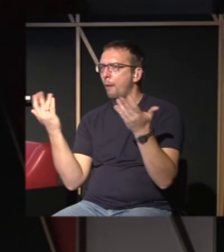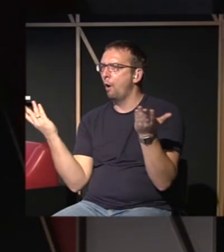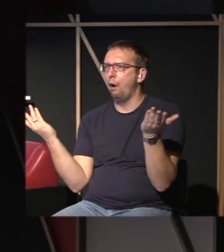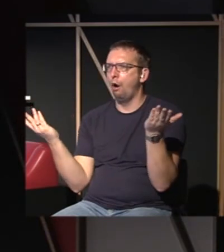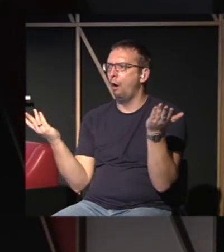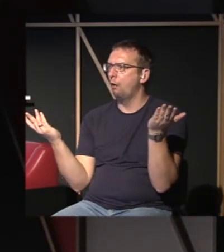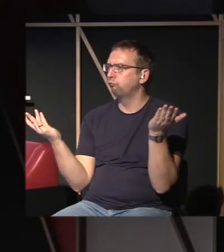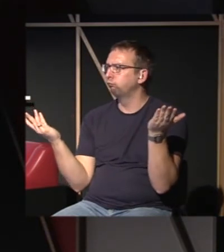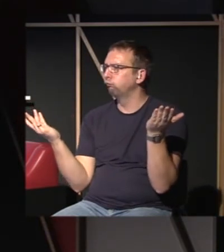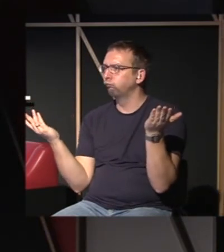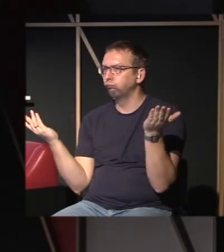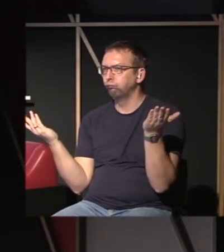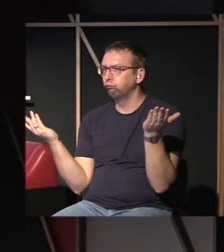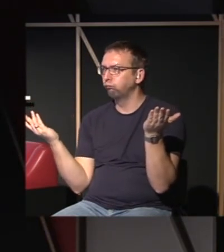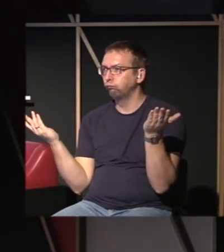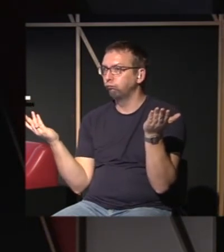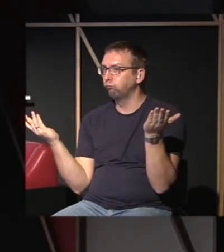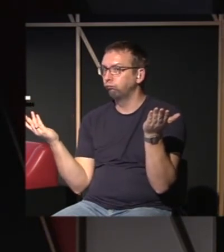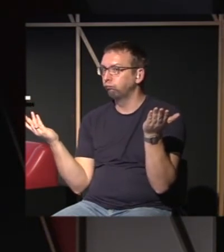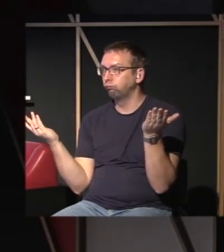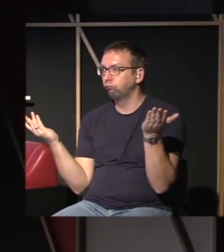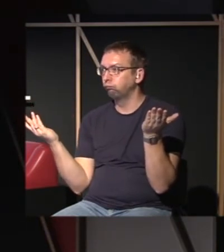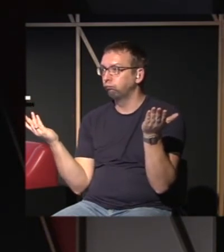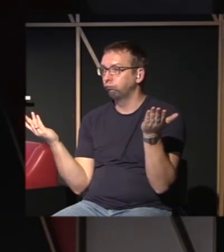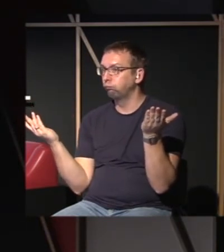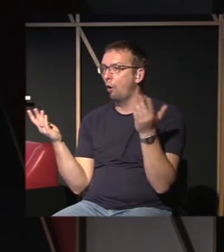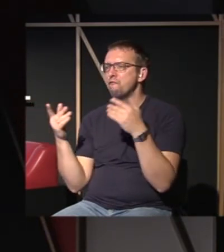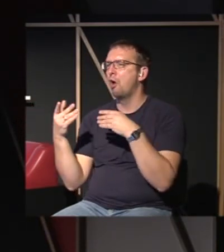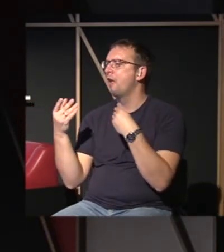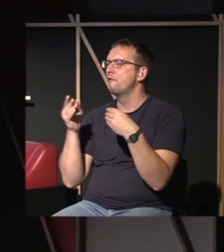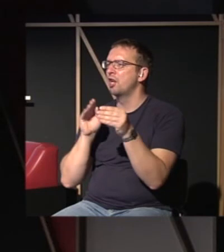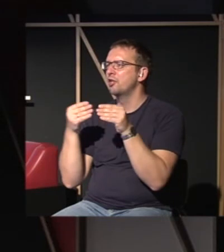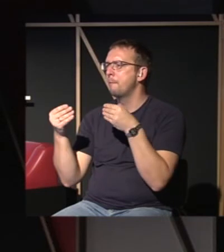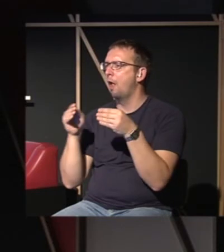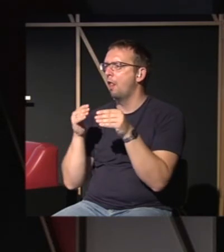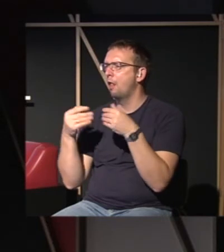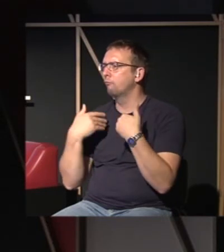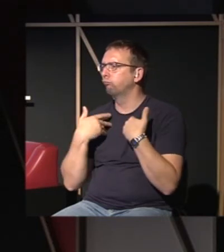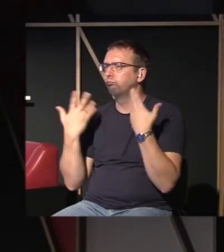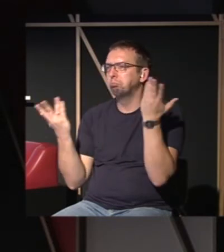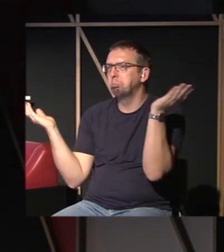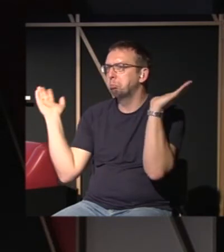again, we can be flexible and we're more than happy to promote events either before or after this time. If you have any